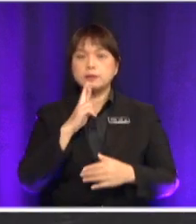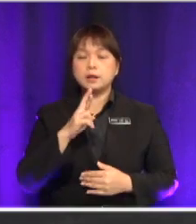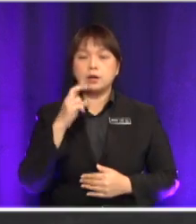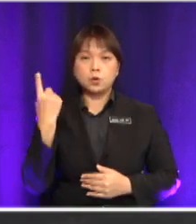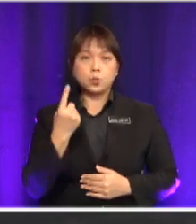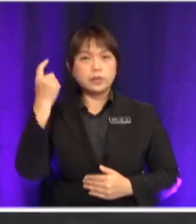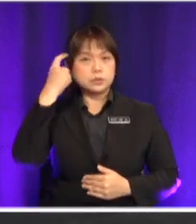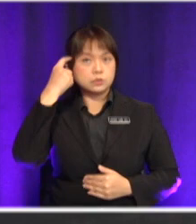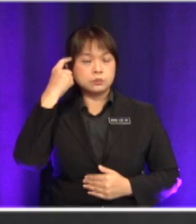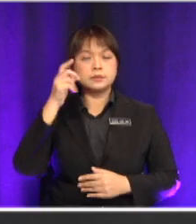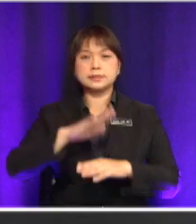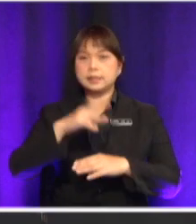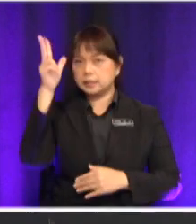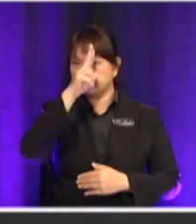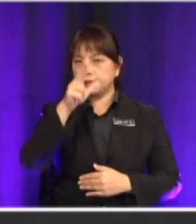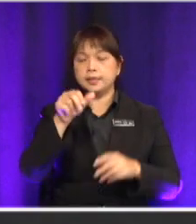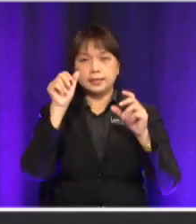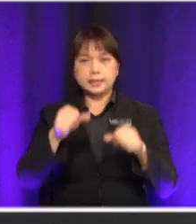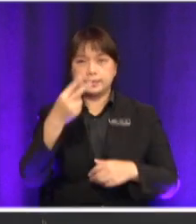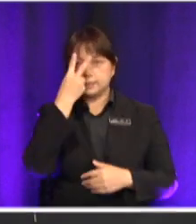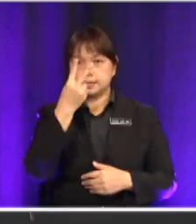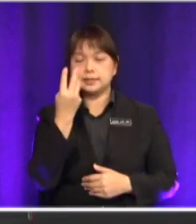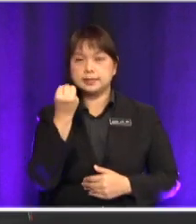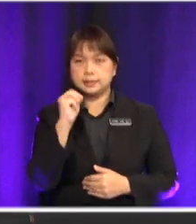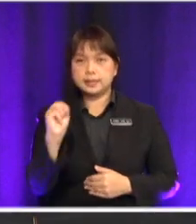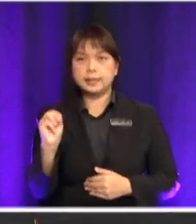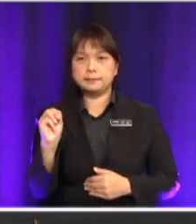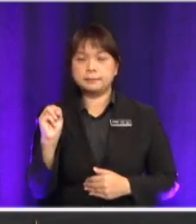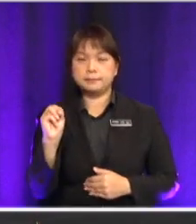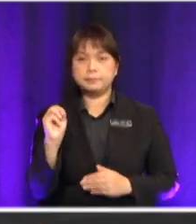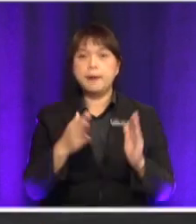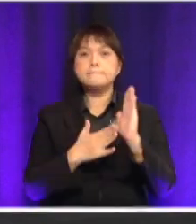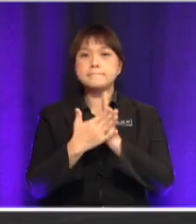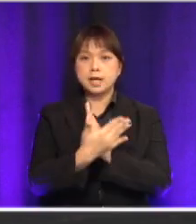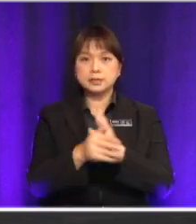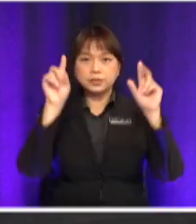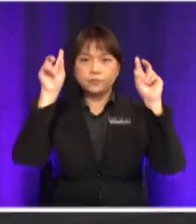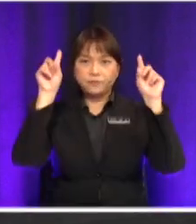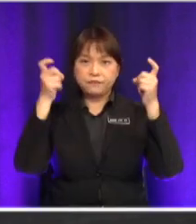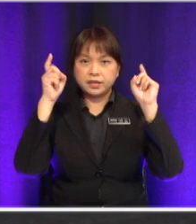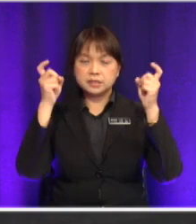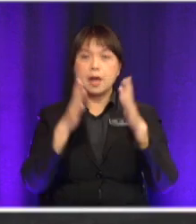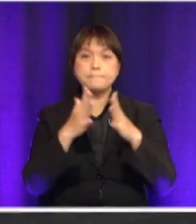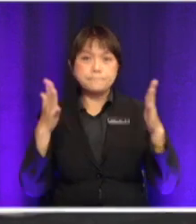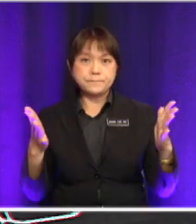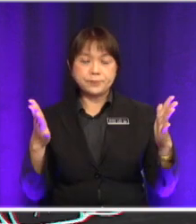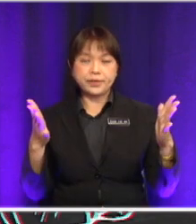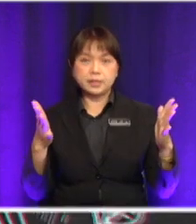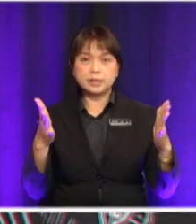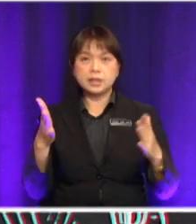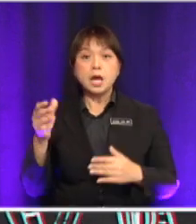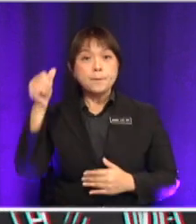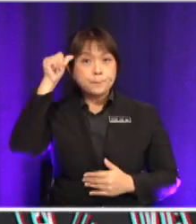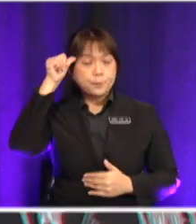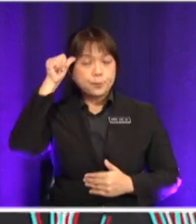can see them by the phrase, "Big Brother is watching you." So that's the